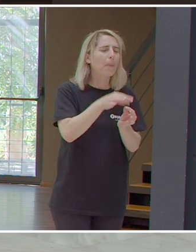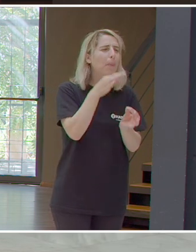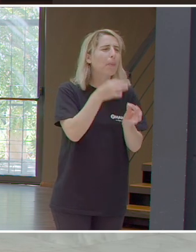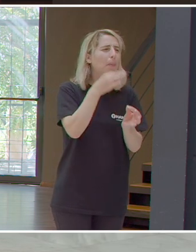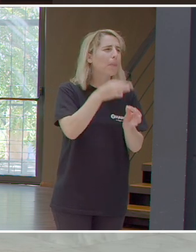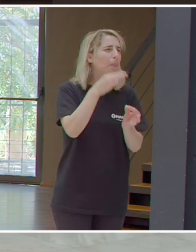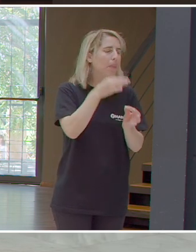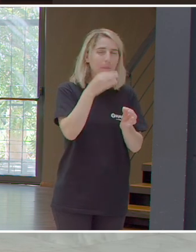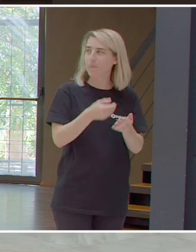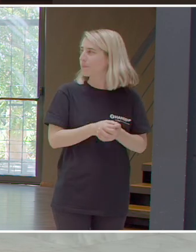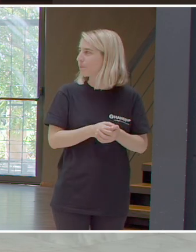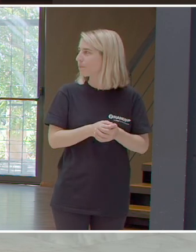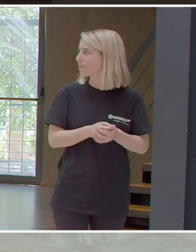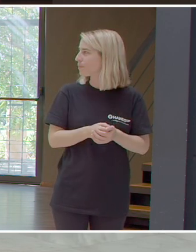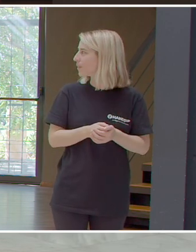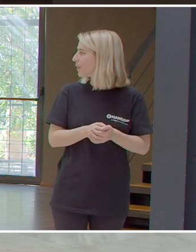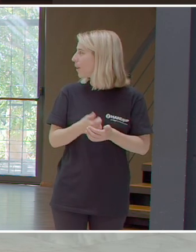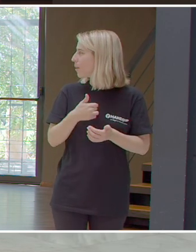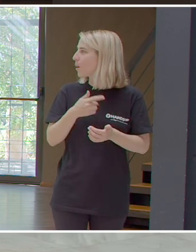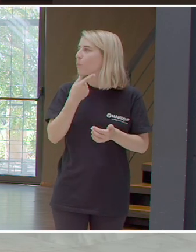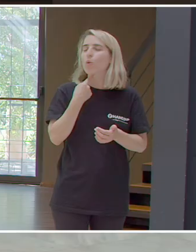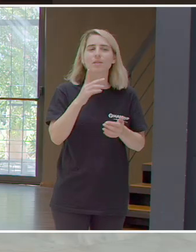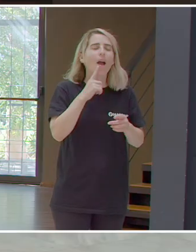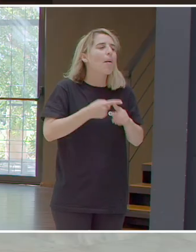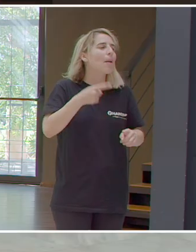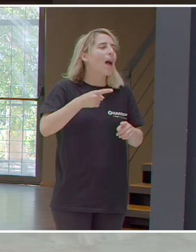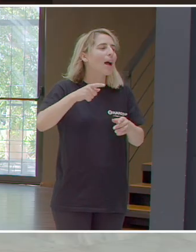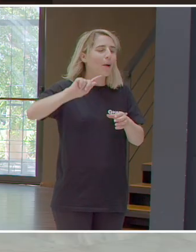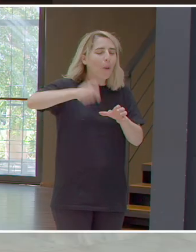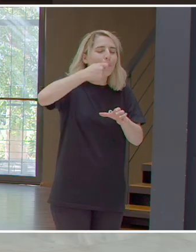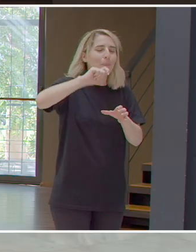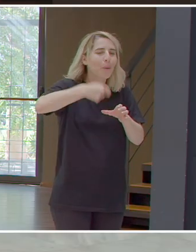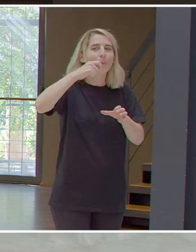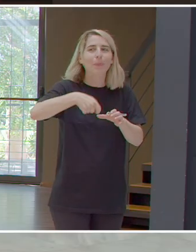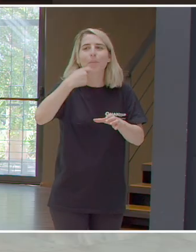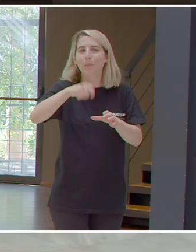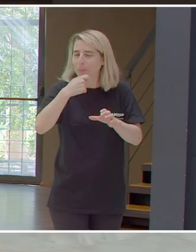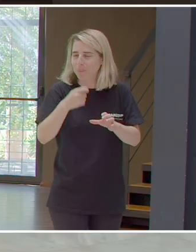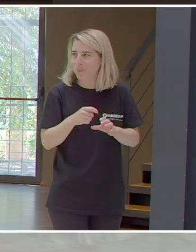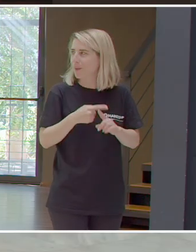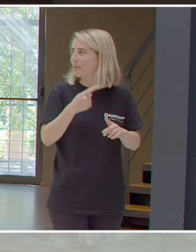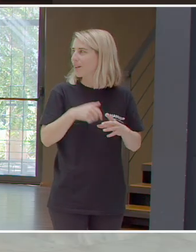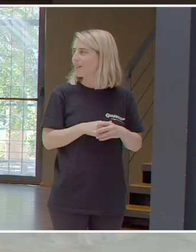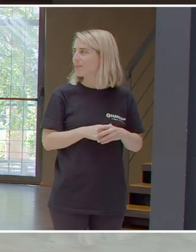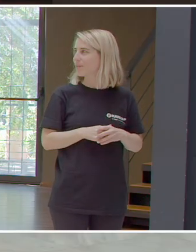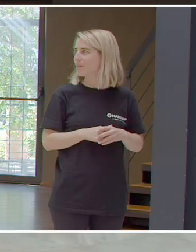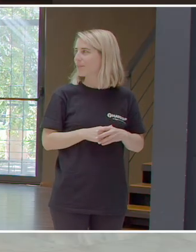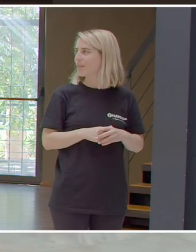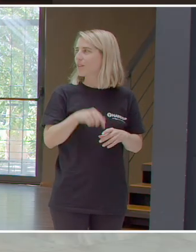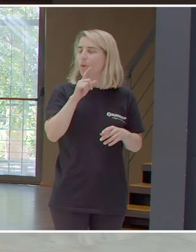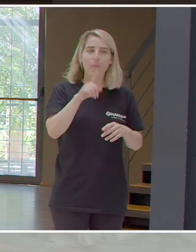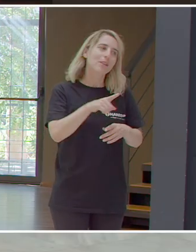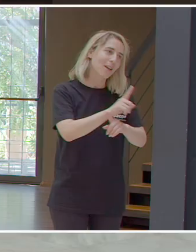I'm hardballing it. I just eat a tablespoon like that. Don't suffocate, please. But you can also make